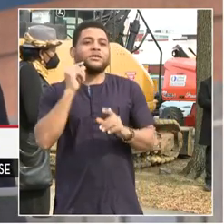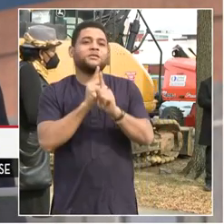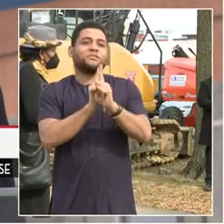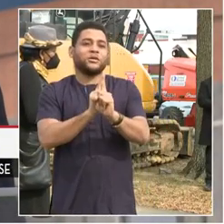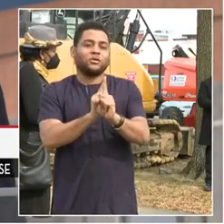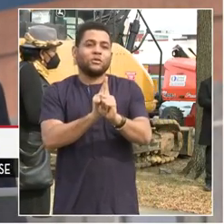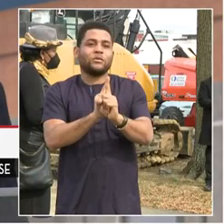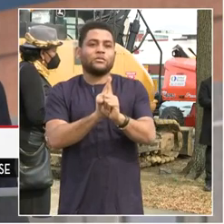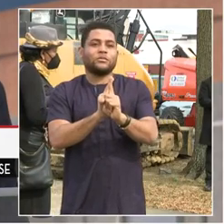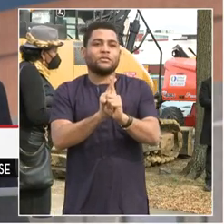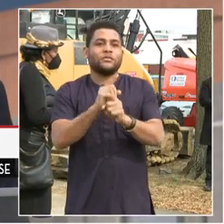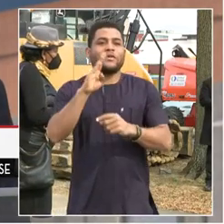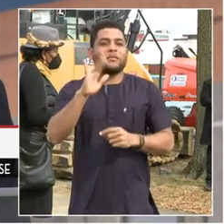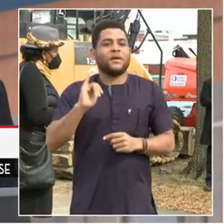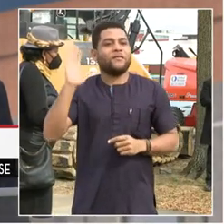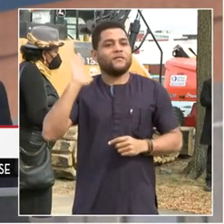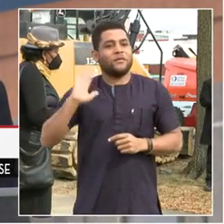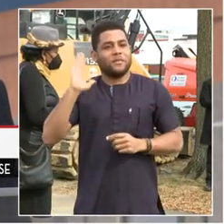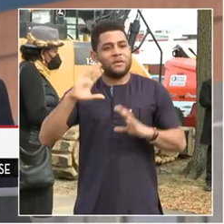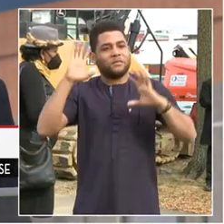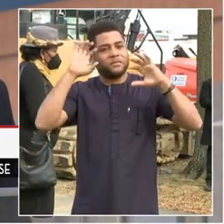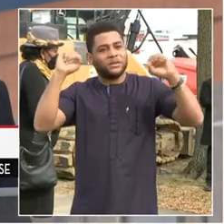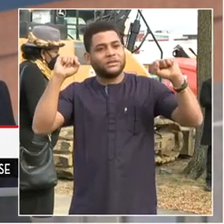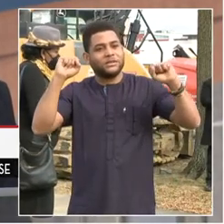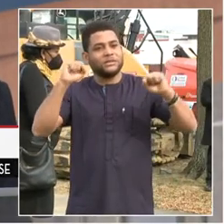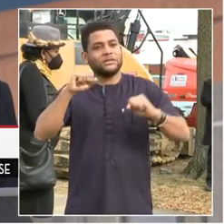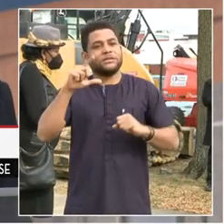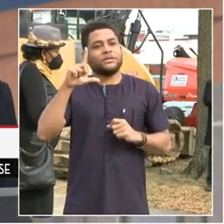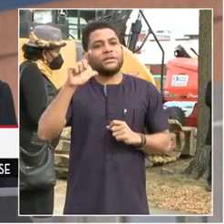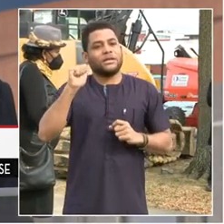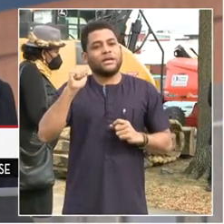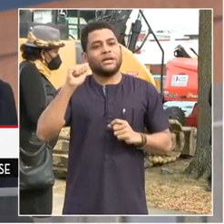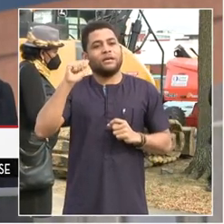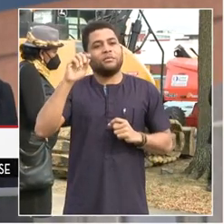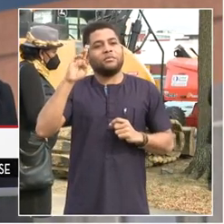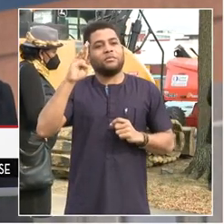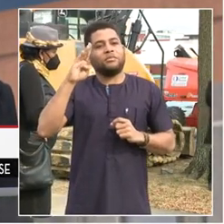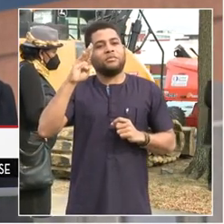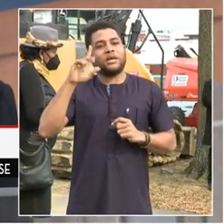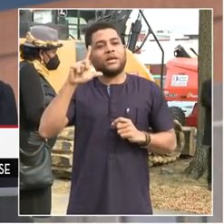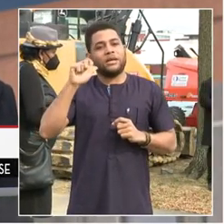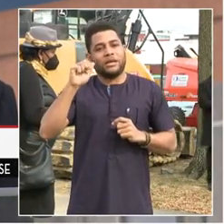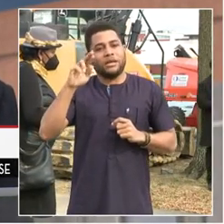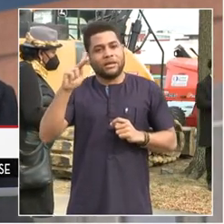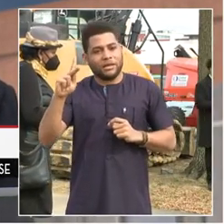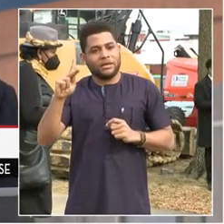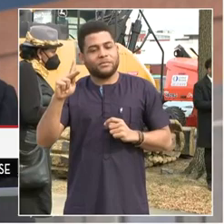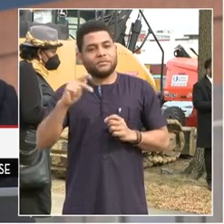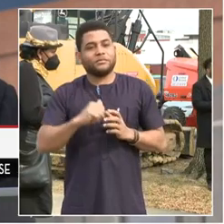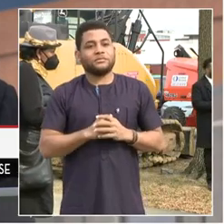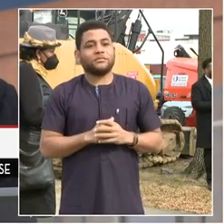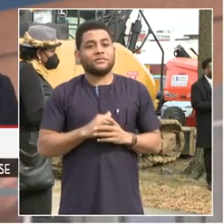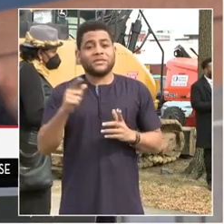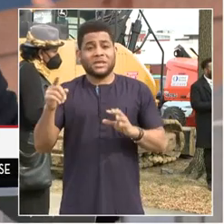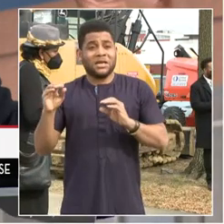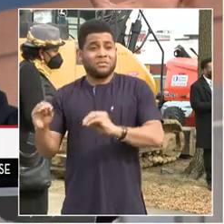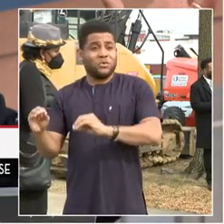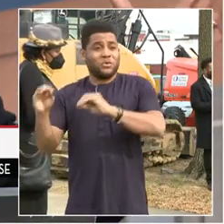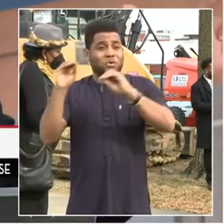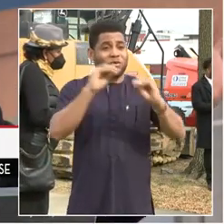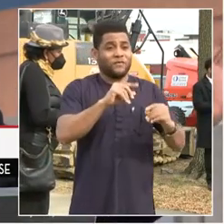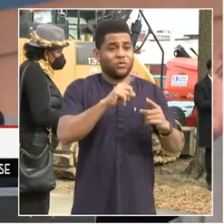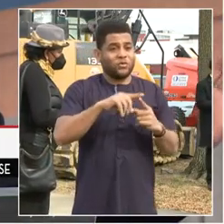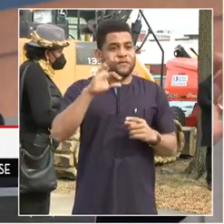Thomas LeBlanc, who joins us from his time in Miami, Florida. We